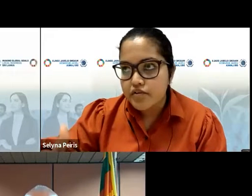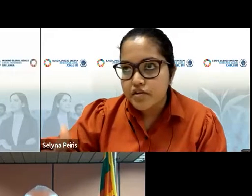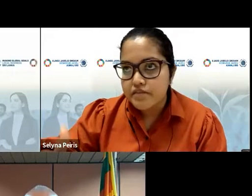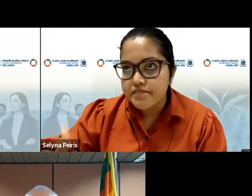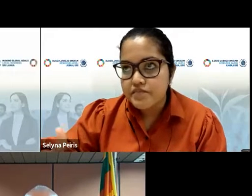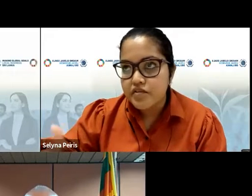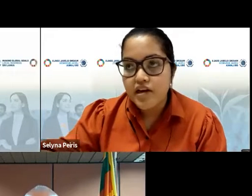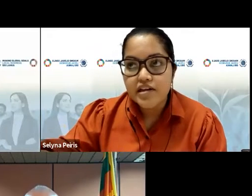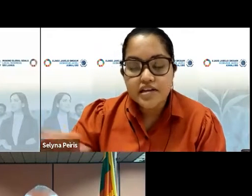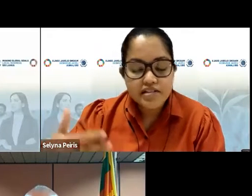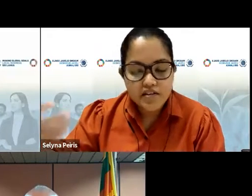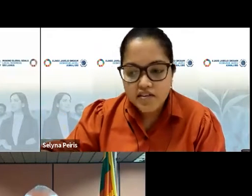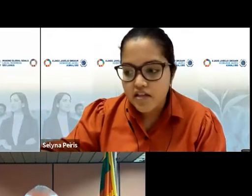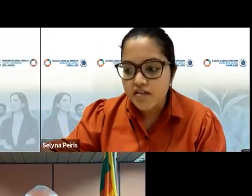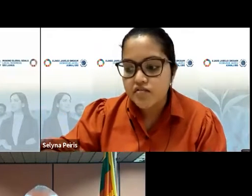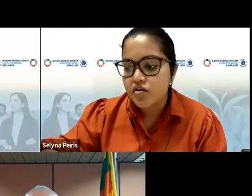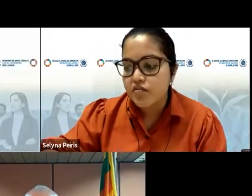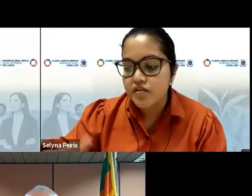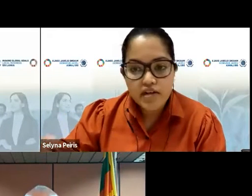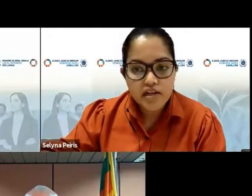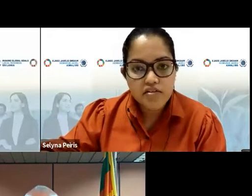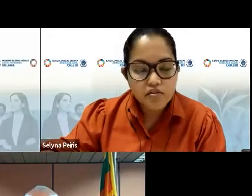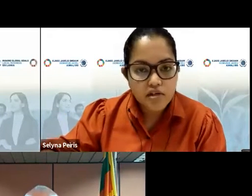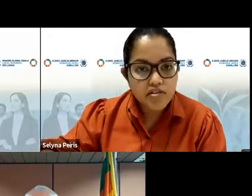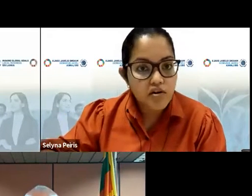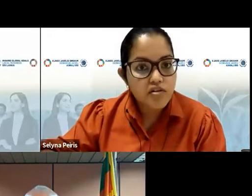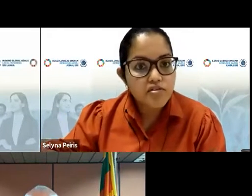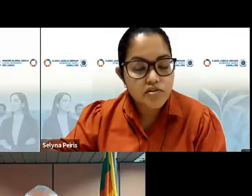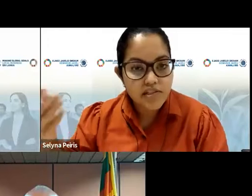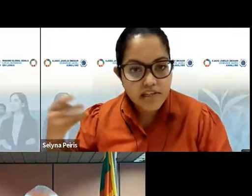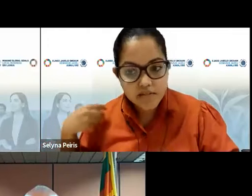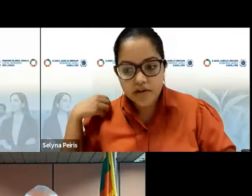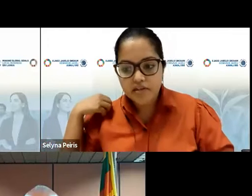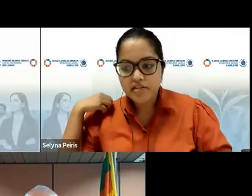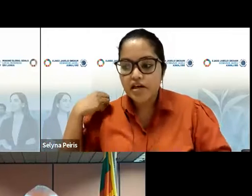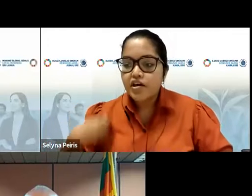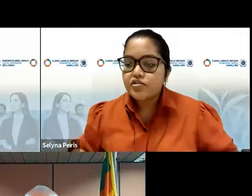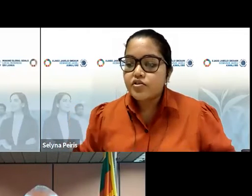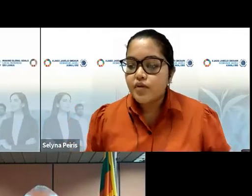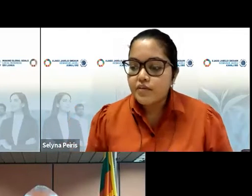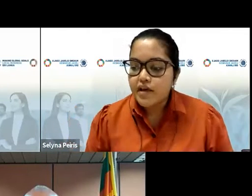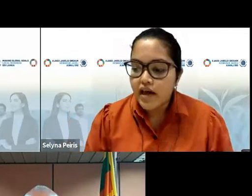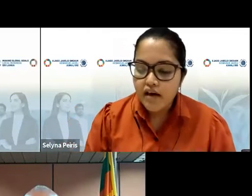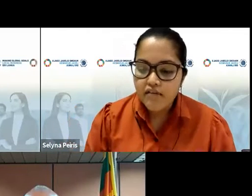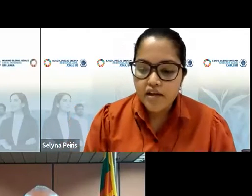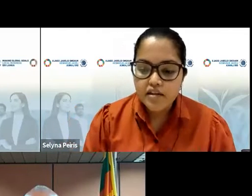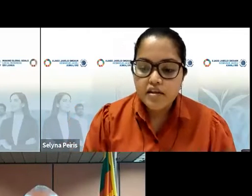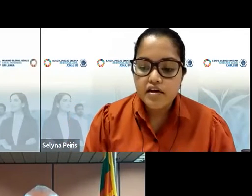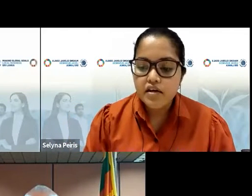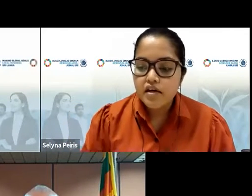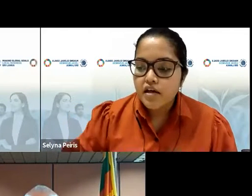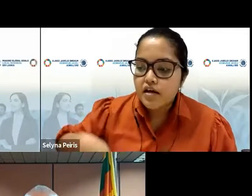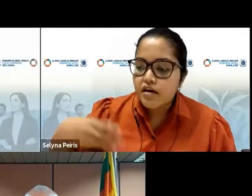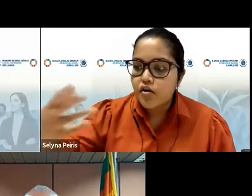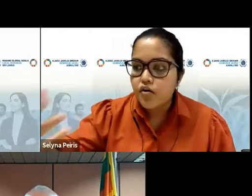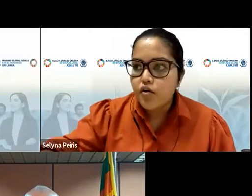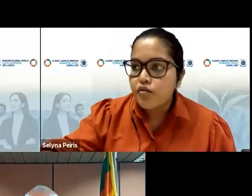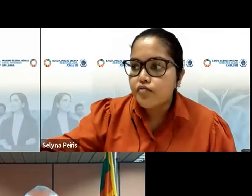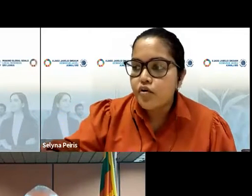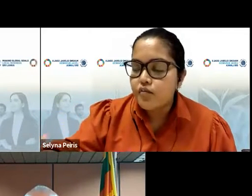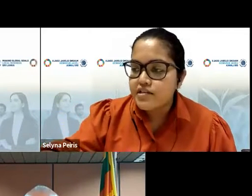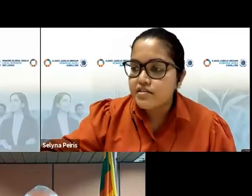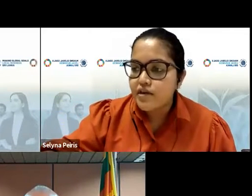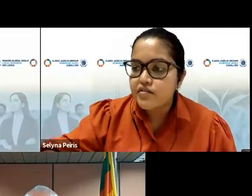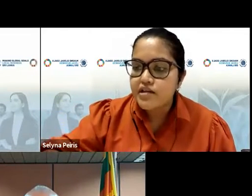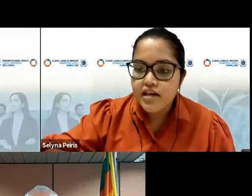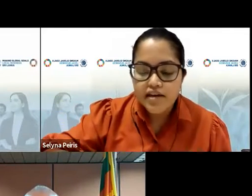kind of recognize ourselves, or we relate to what is called a social enterprise. So what we have at the core